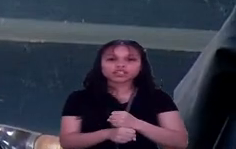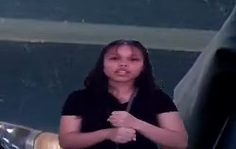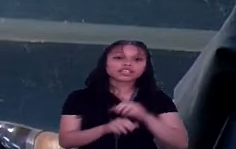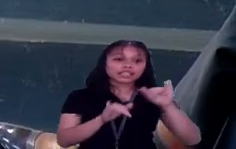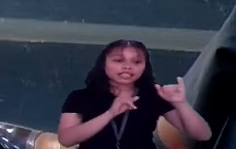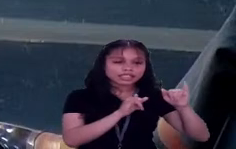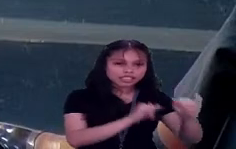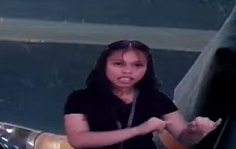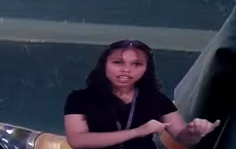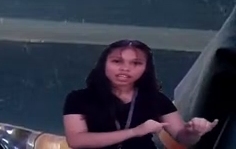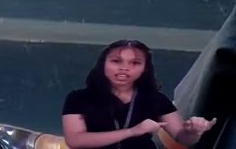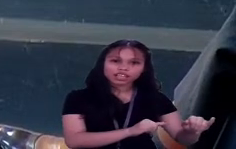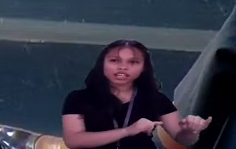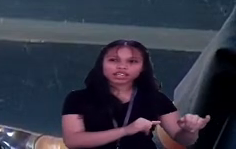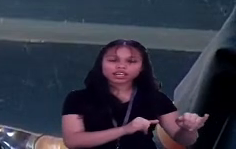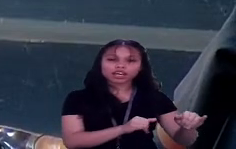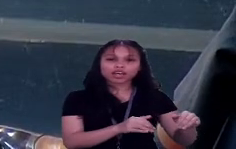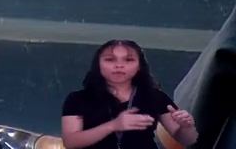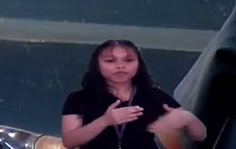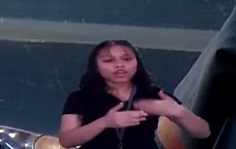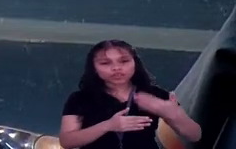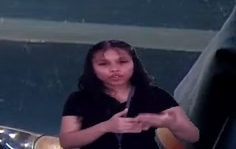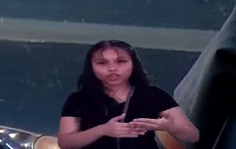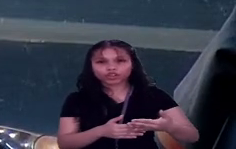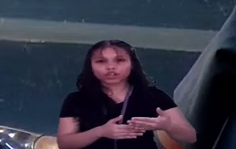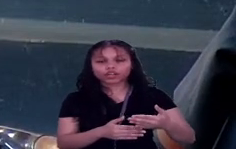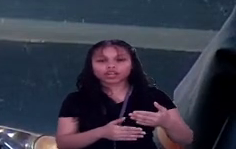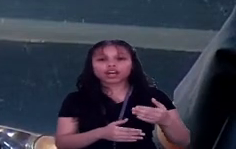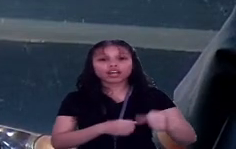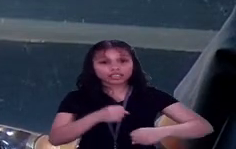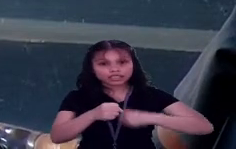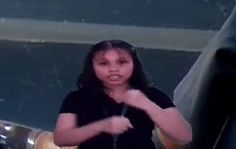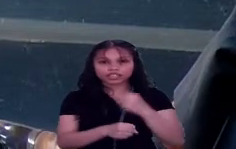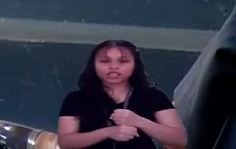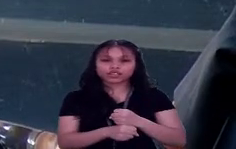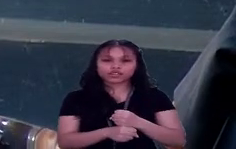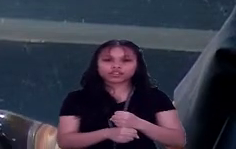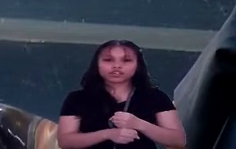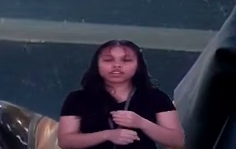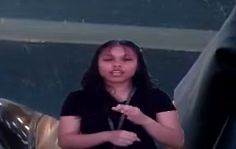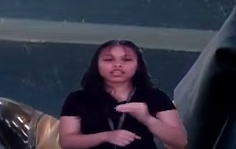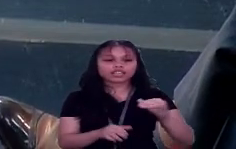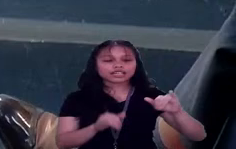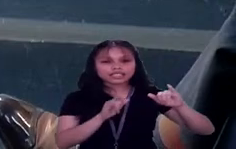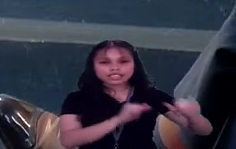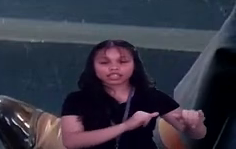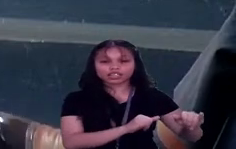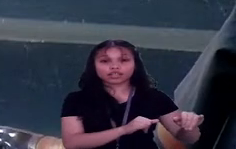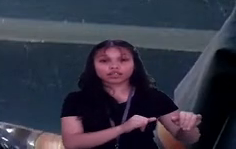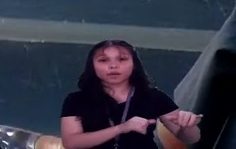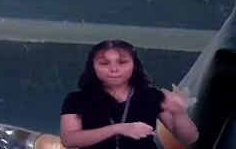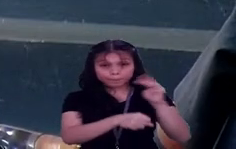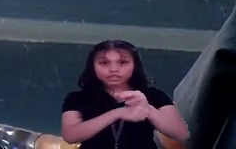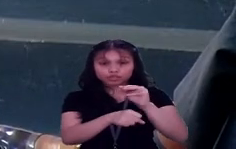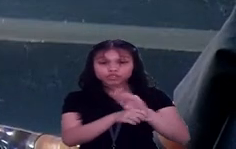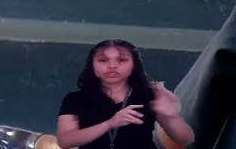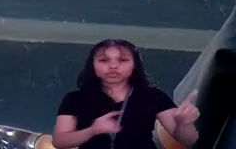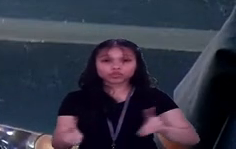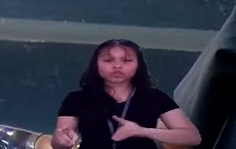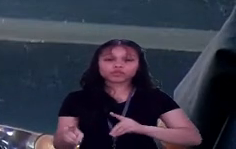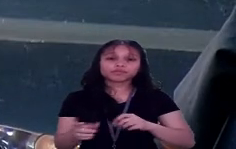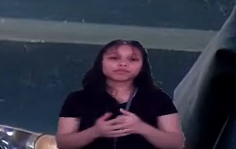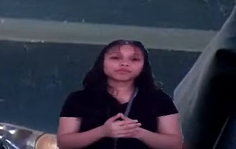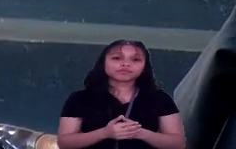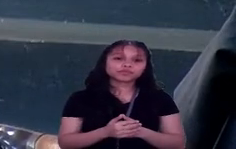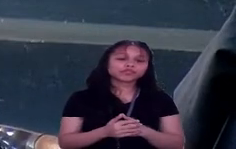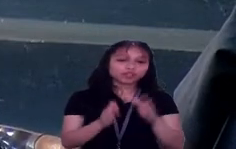temporary visa so I can stay for another 1 year and eventually apply for a permanent residency visa, God willing. So please do pray for me.